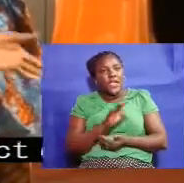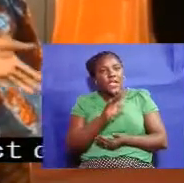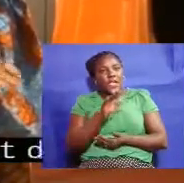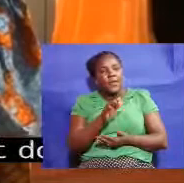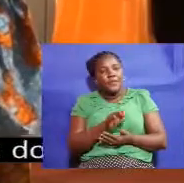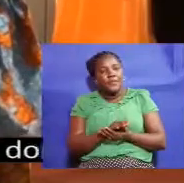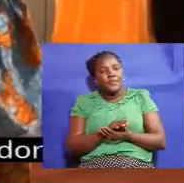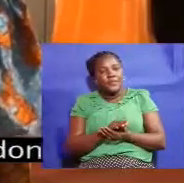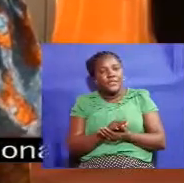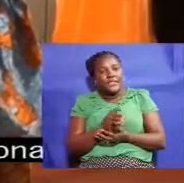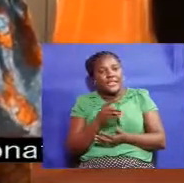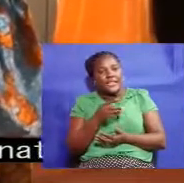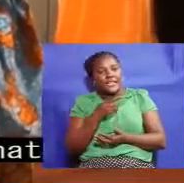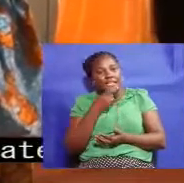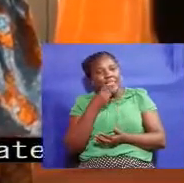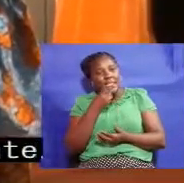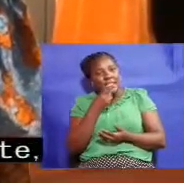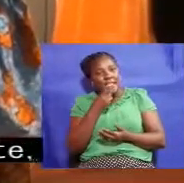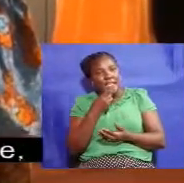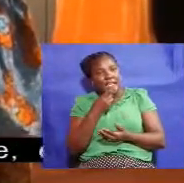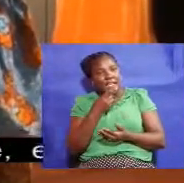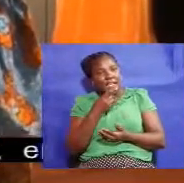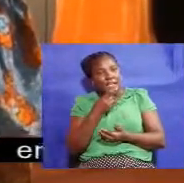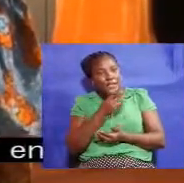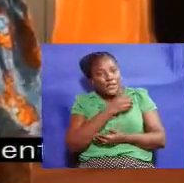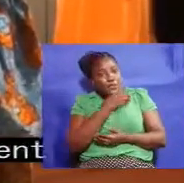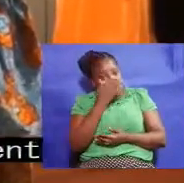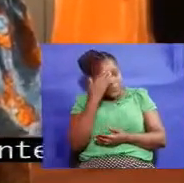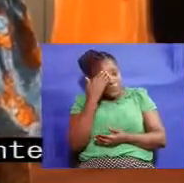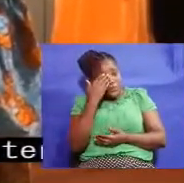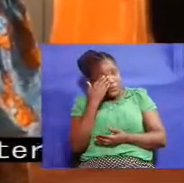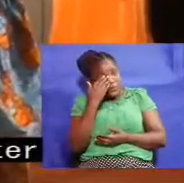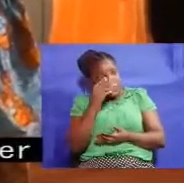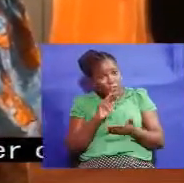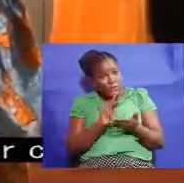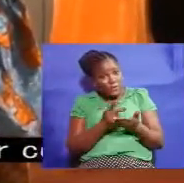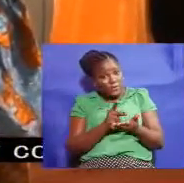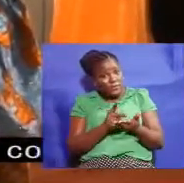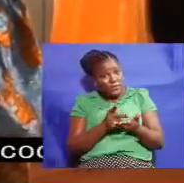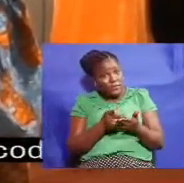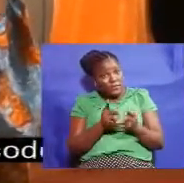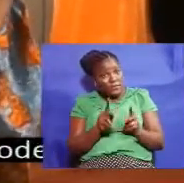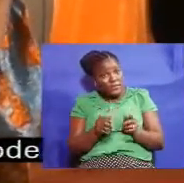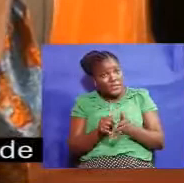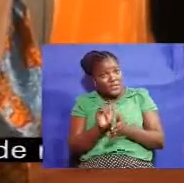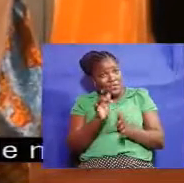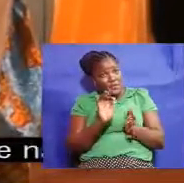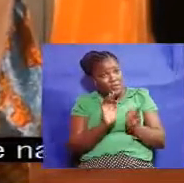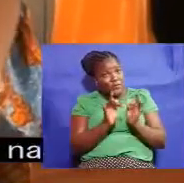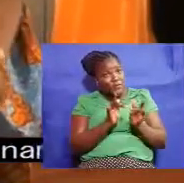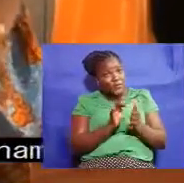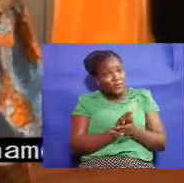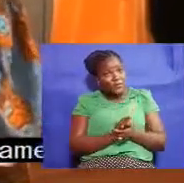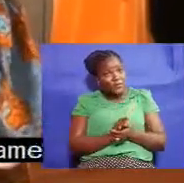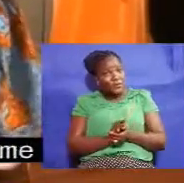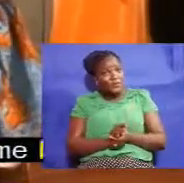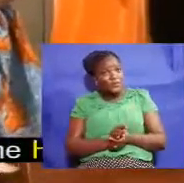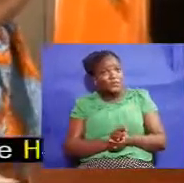Caterer for the dinner. Oh, that one. Today. I hope to sort it out today. Hey, and also today. Yes.